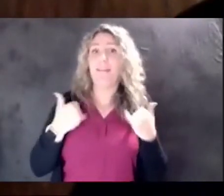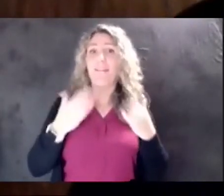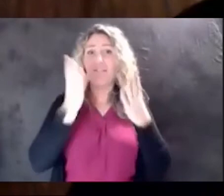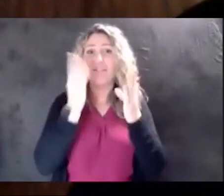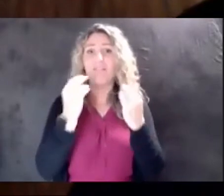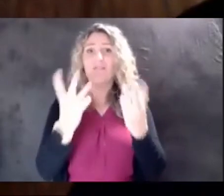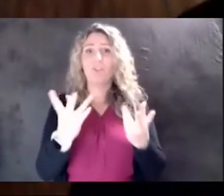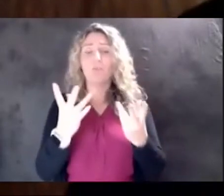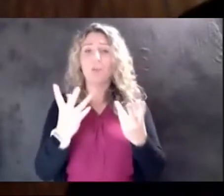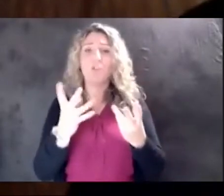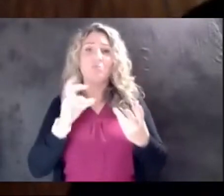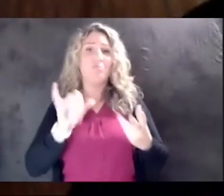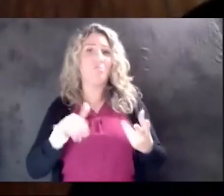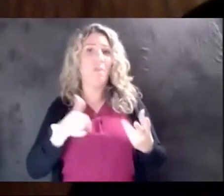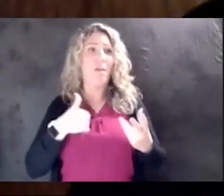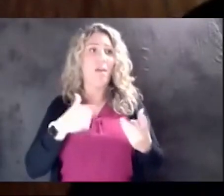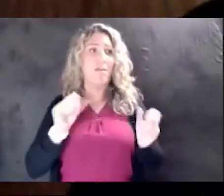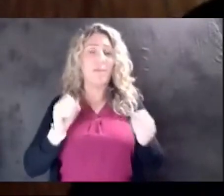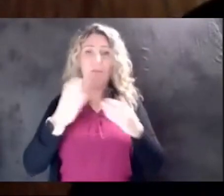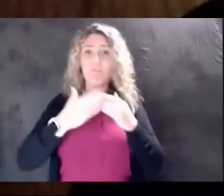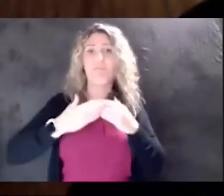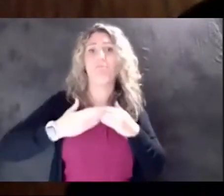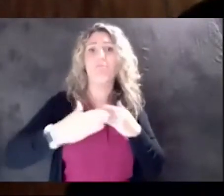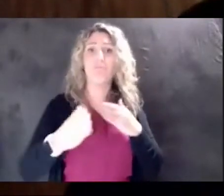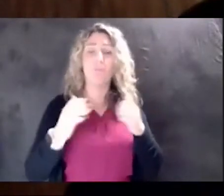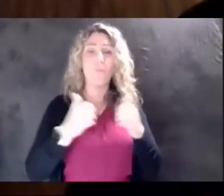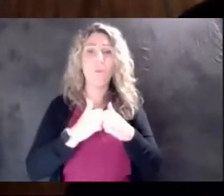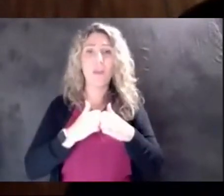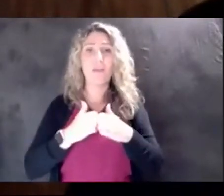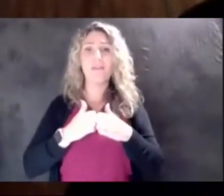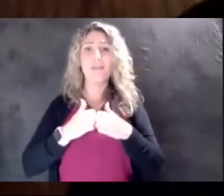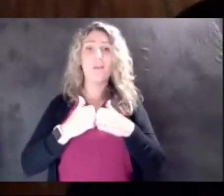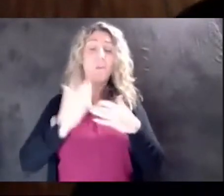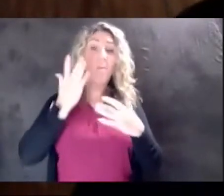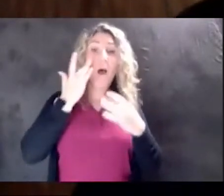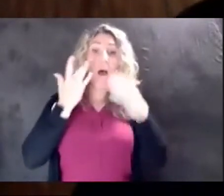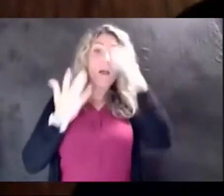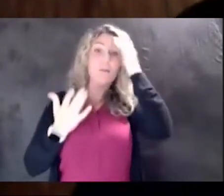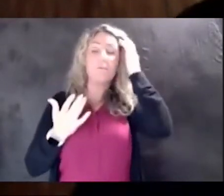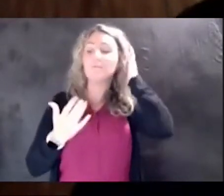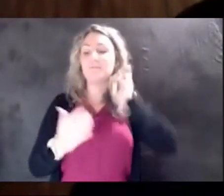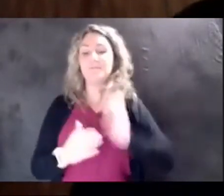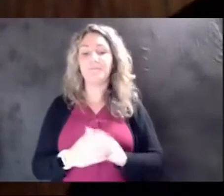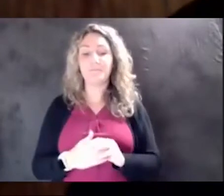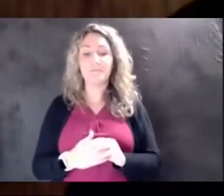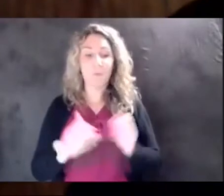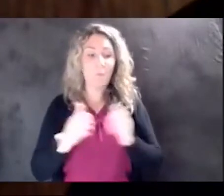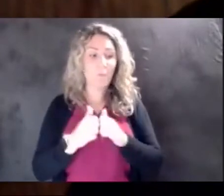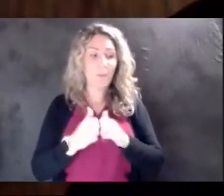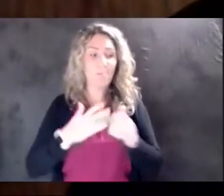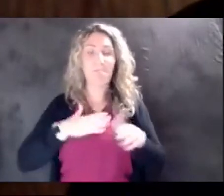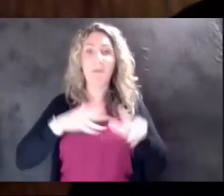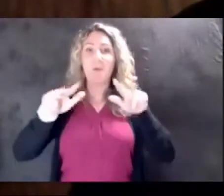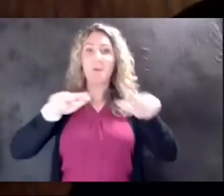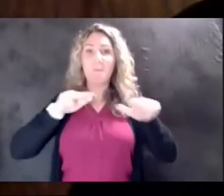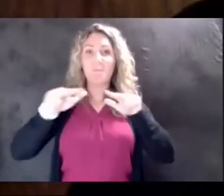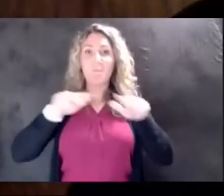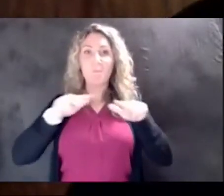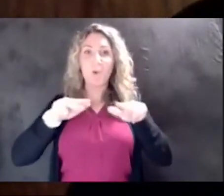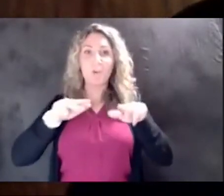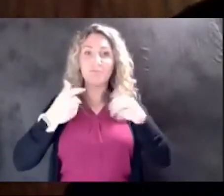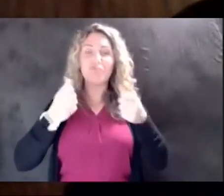information that I can move forward with because with my walking, now I'm trying to break it